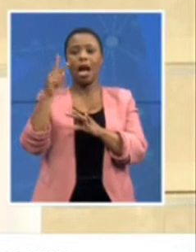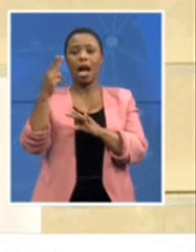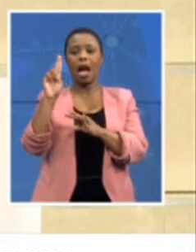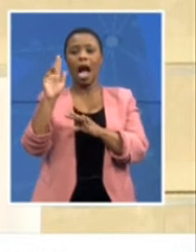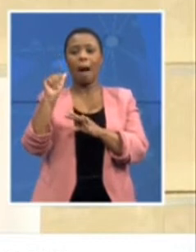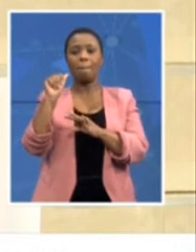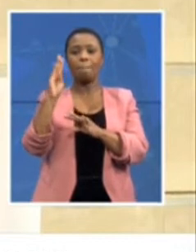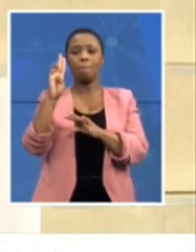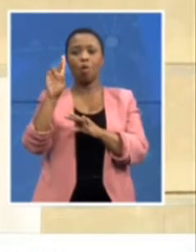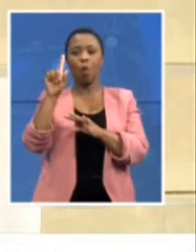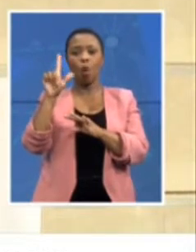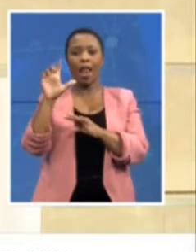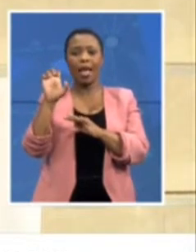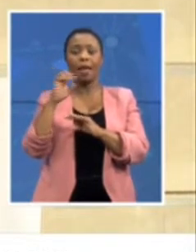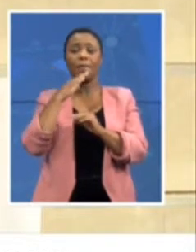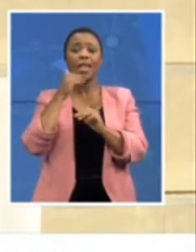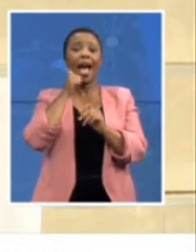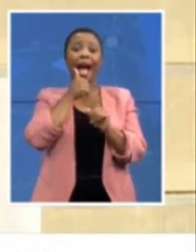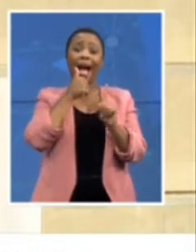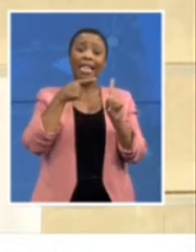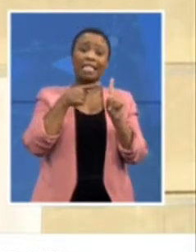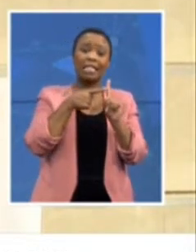biologically was a Kambule.